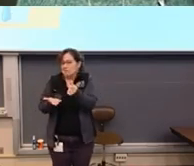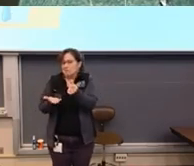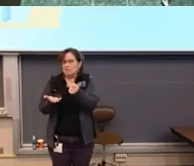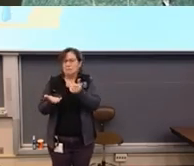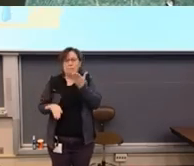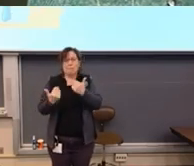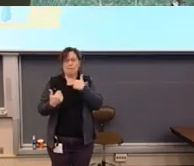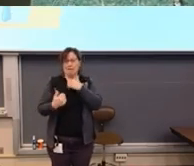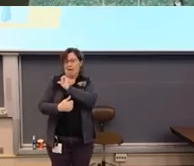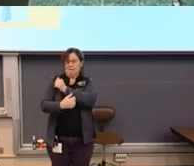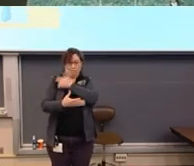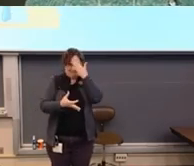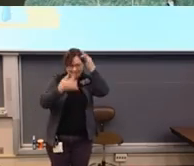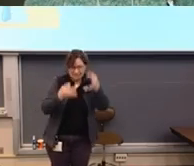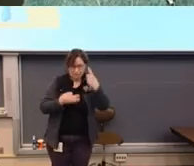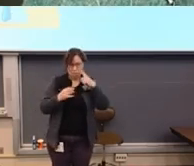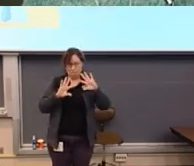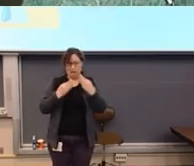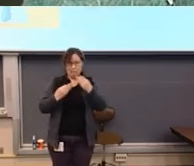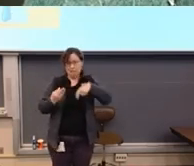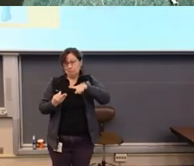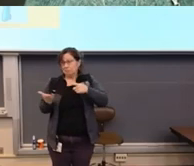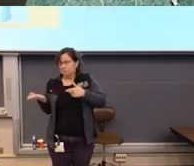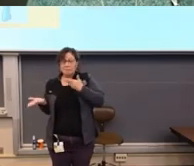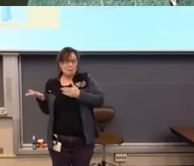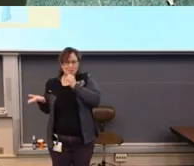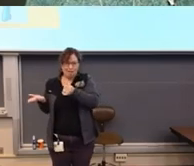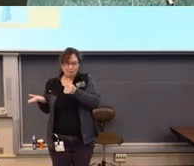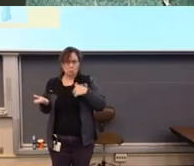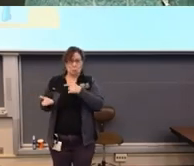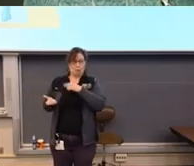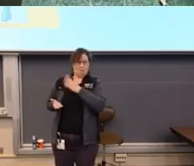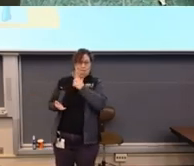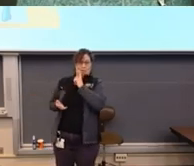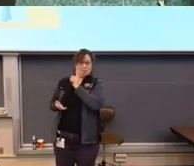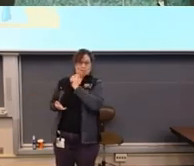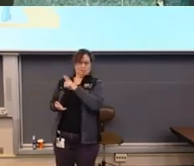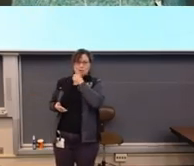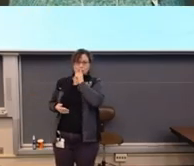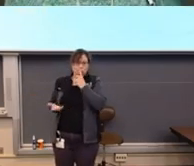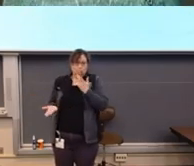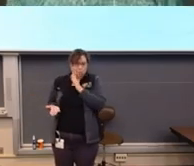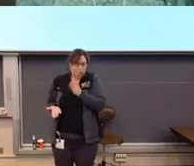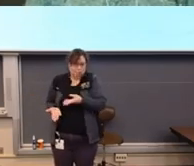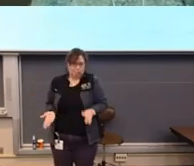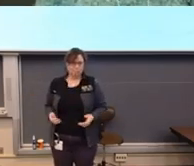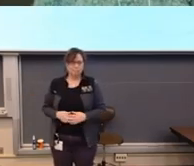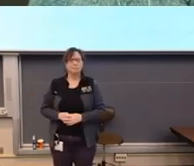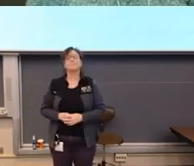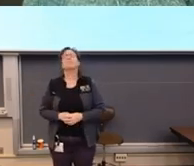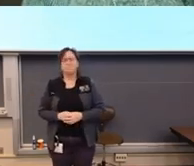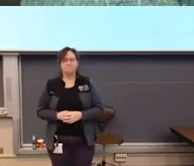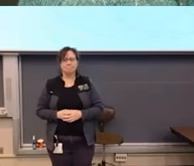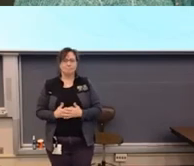has authority in the family to do this. So we don't ask sometimes. So in